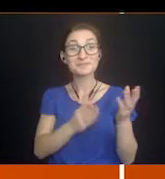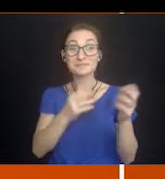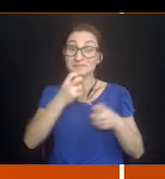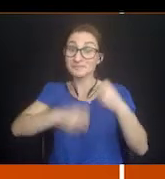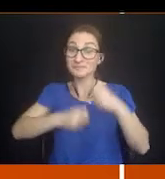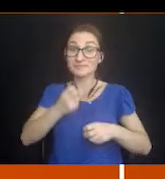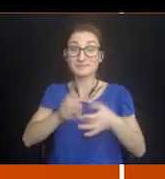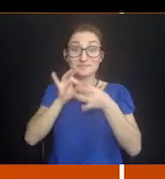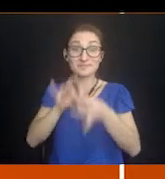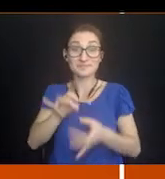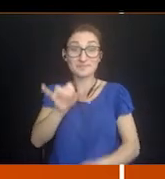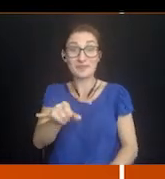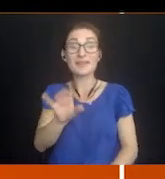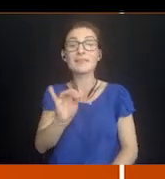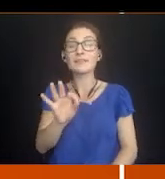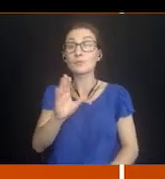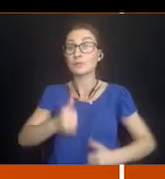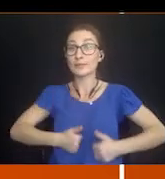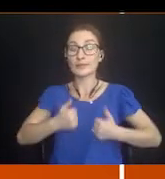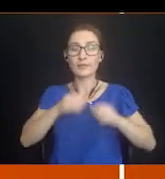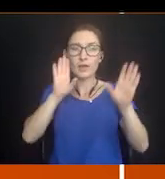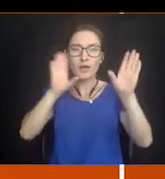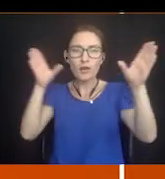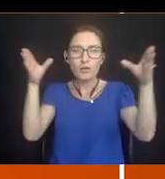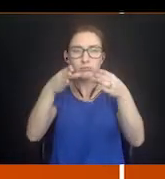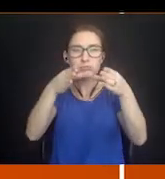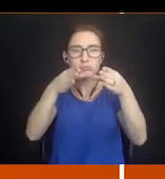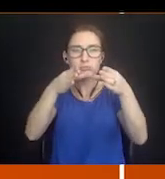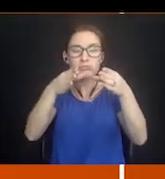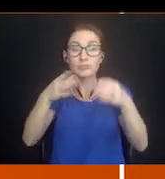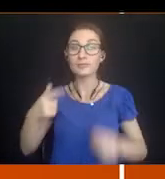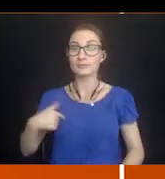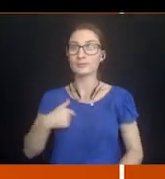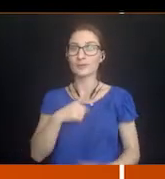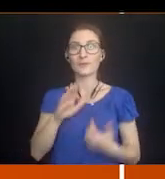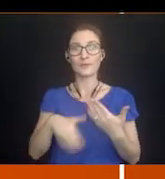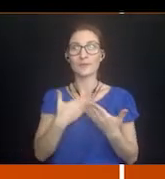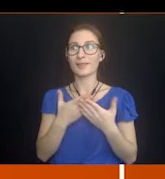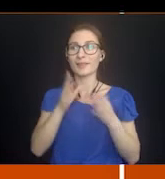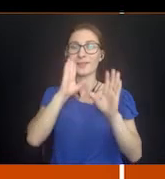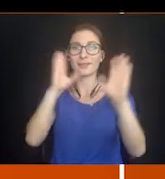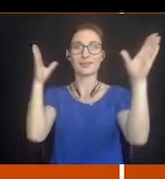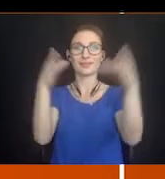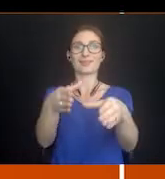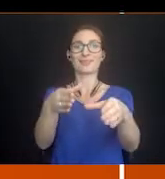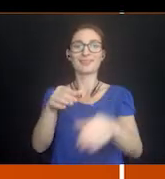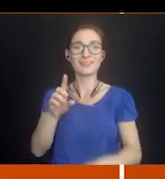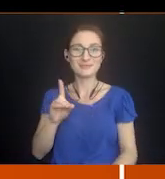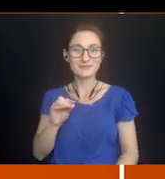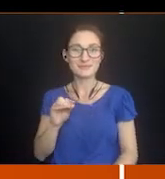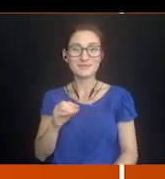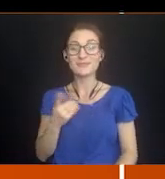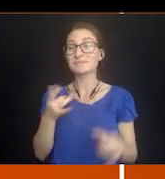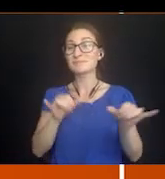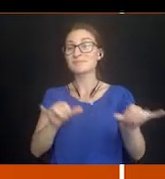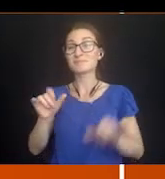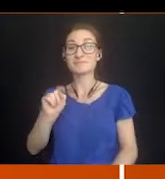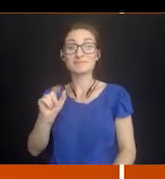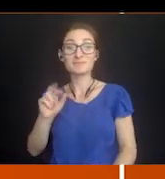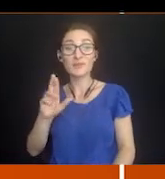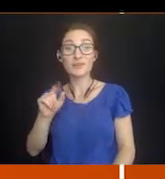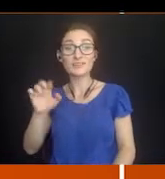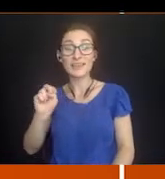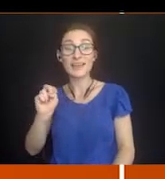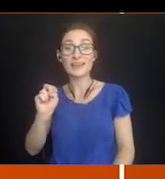else. And that has some problems associated with it, especially if you live in tunnel vision, which we all do. We're like